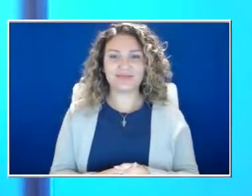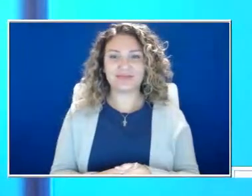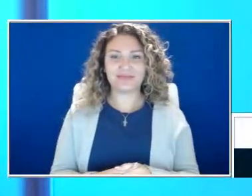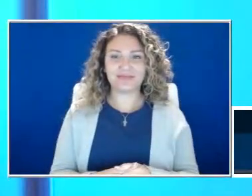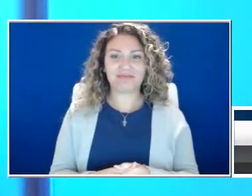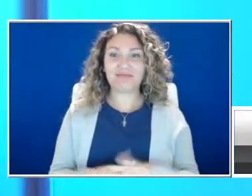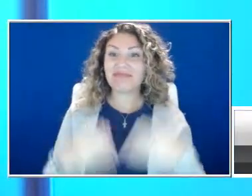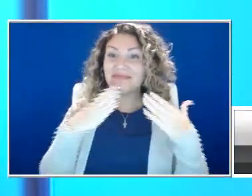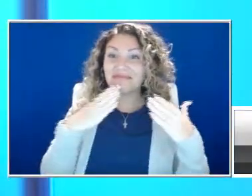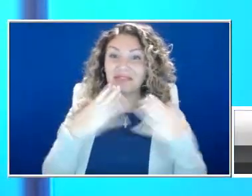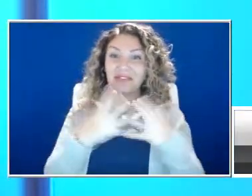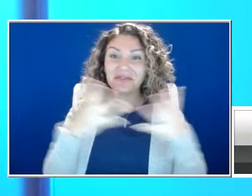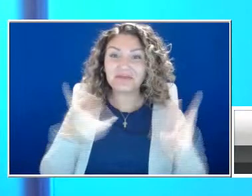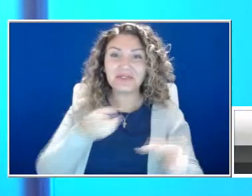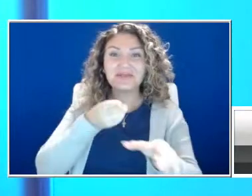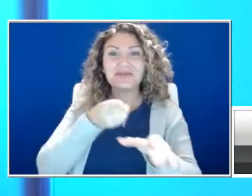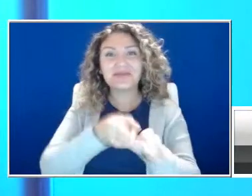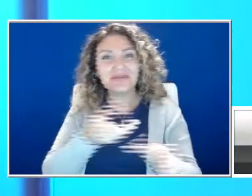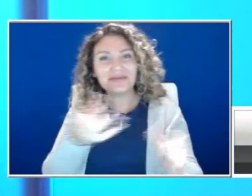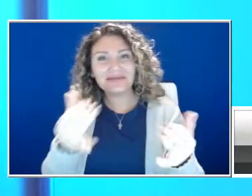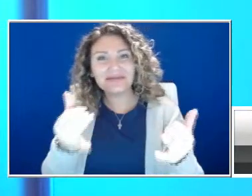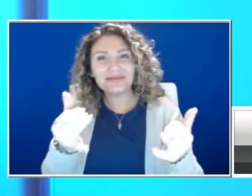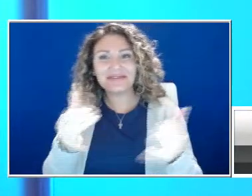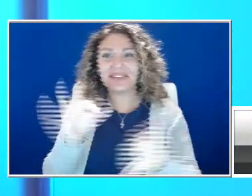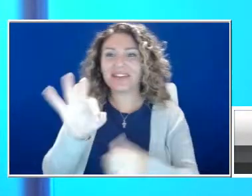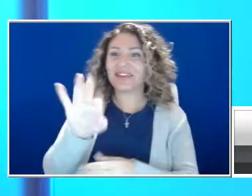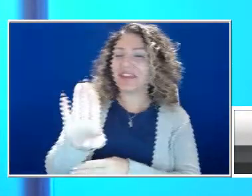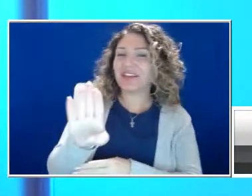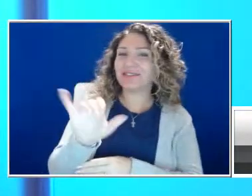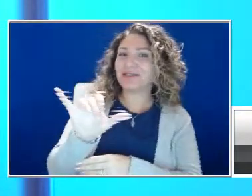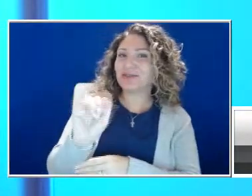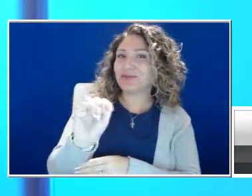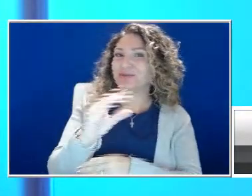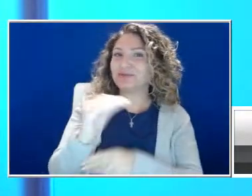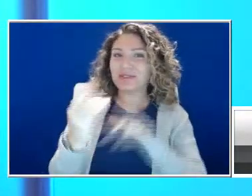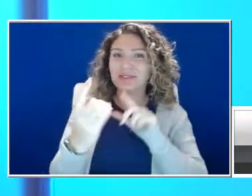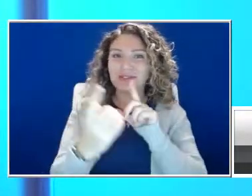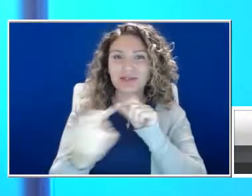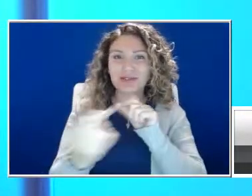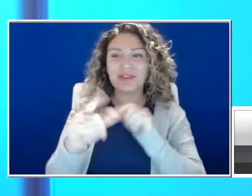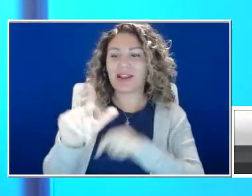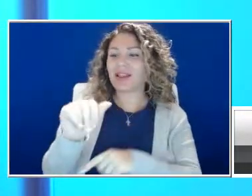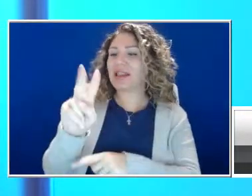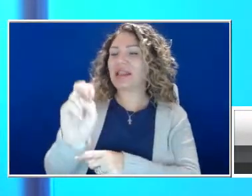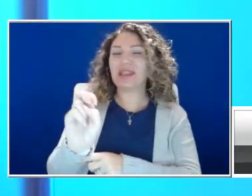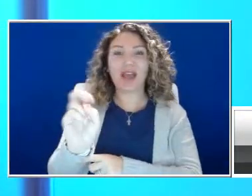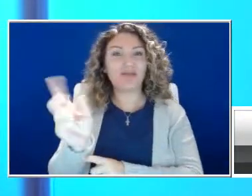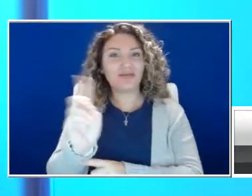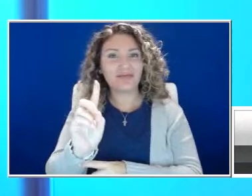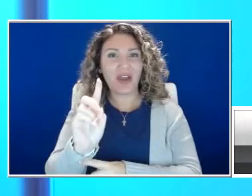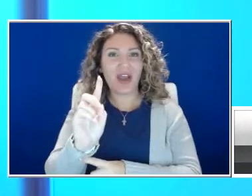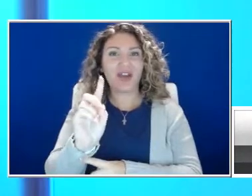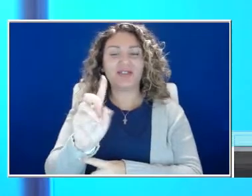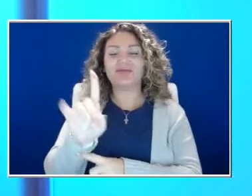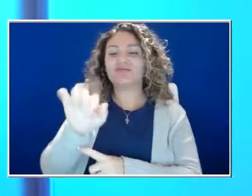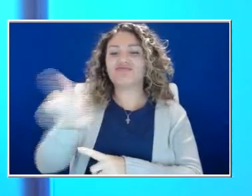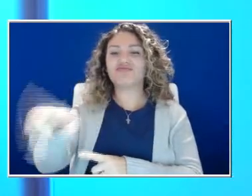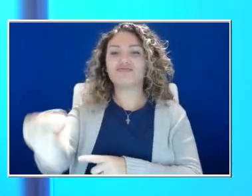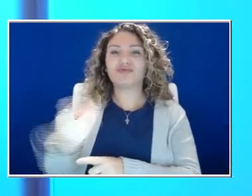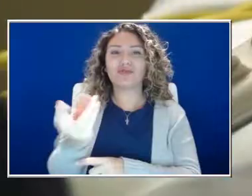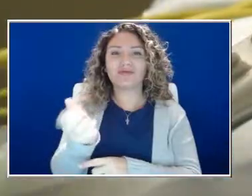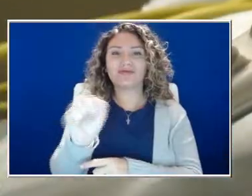Thank you so much for being here with us on Facebook, YouTube, and on Twitter. We are live inside the Dolph C. Simons Jr. Family Broadcast